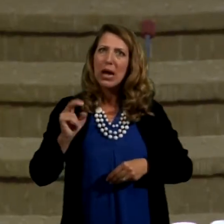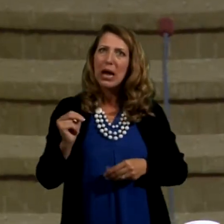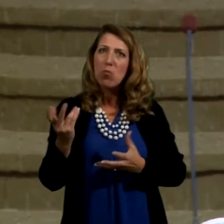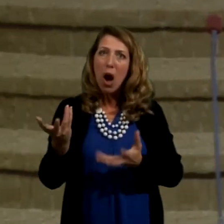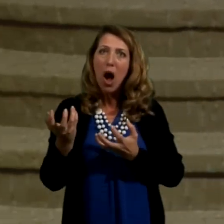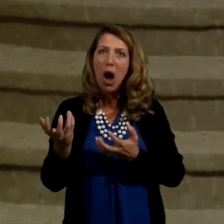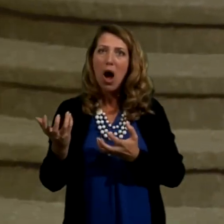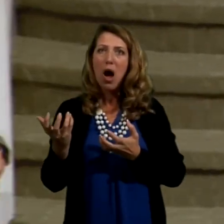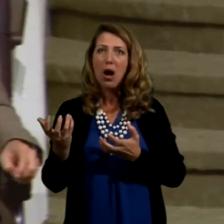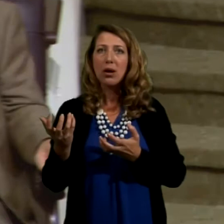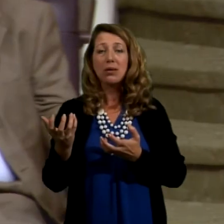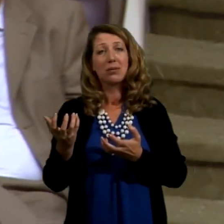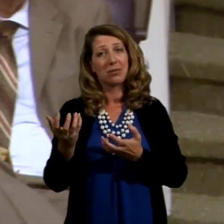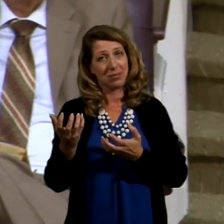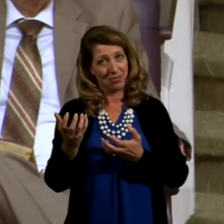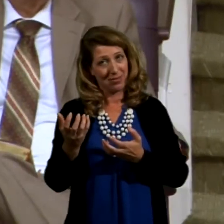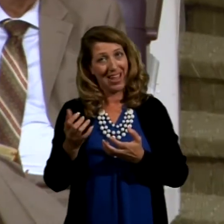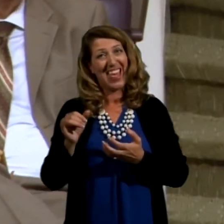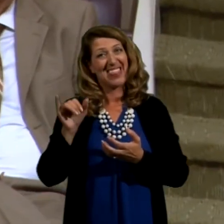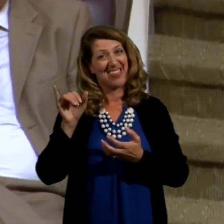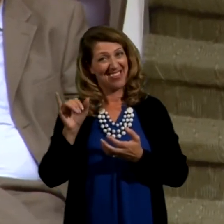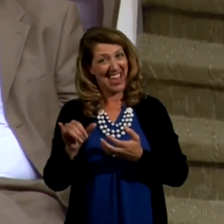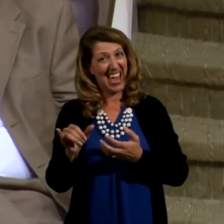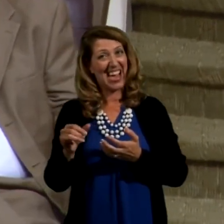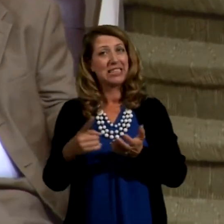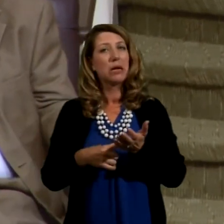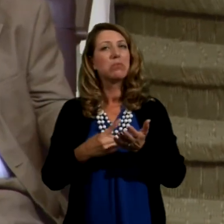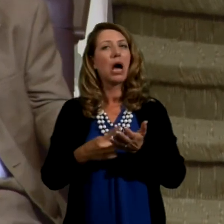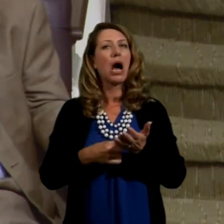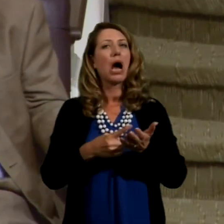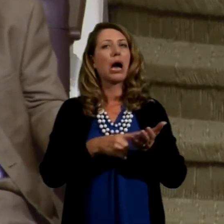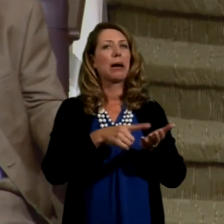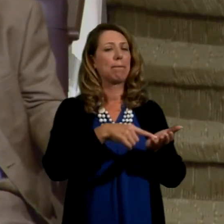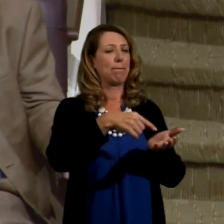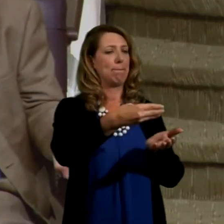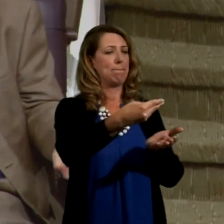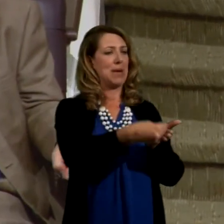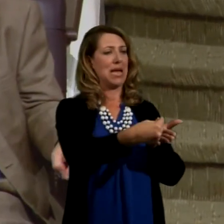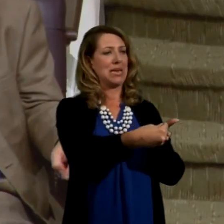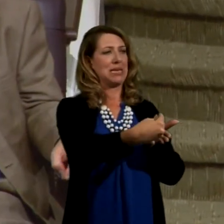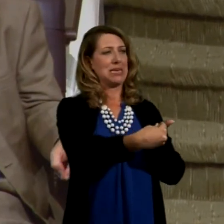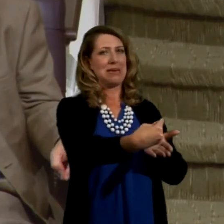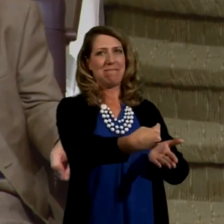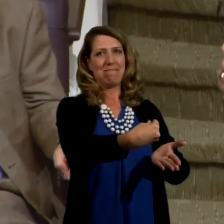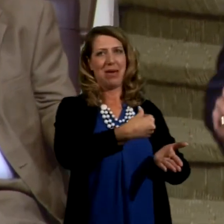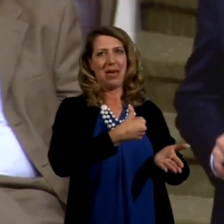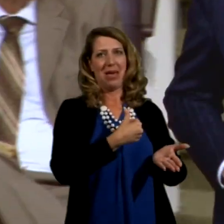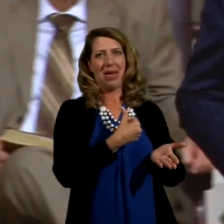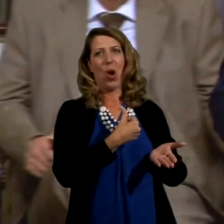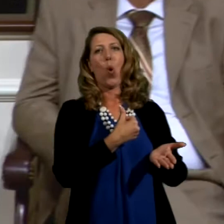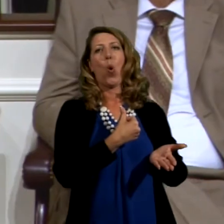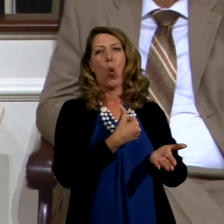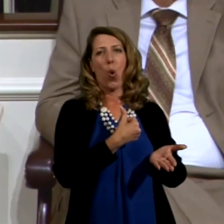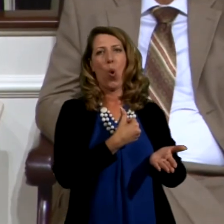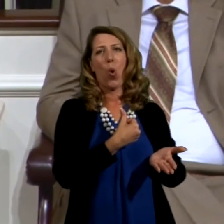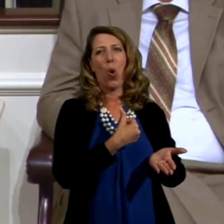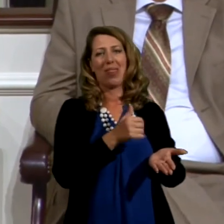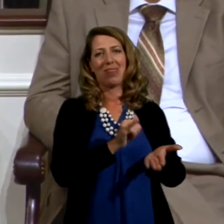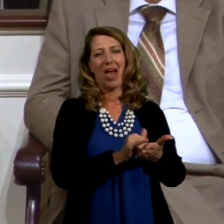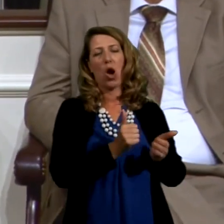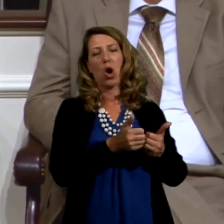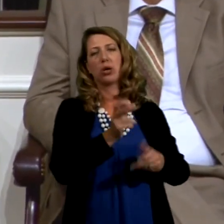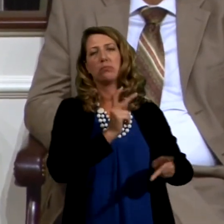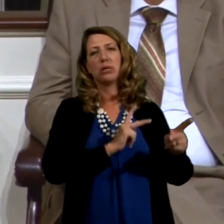And that's another thing. Sometimes compensation causes people to make bad